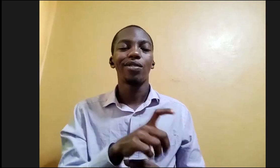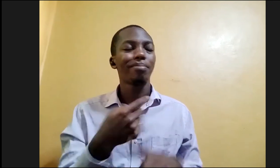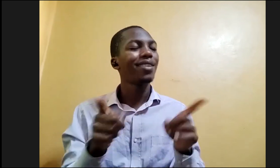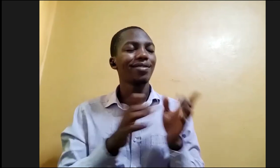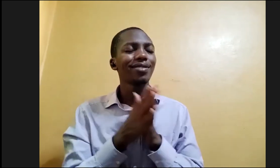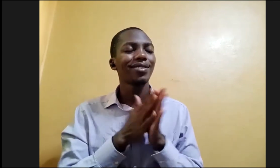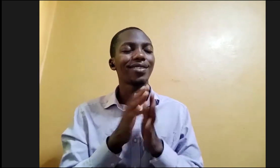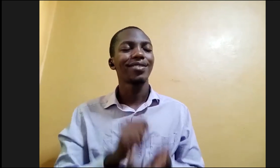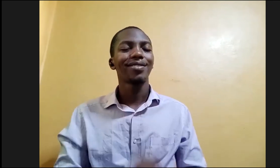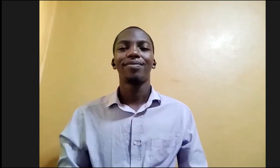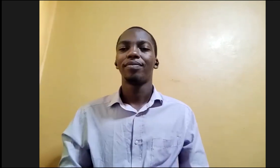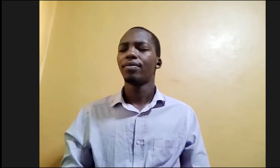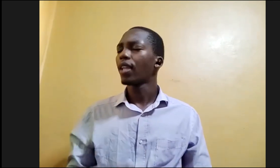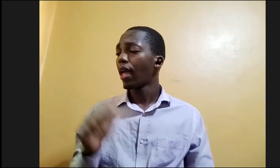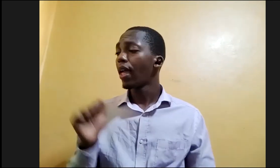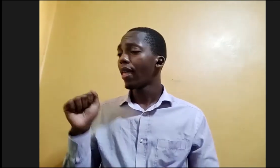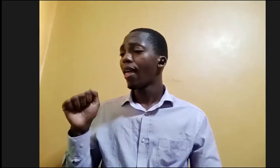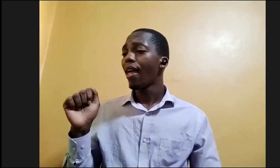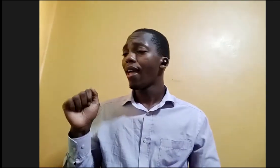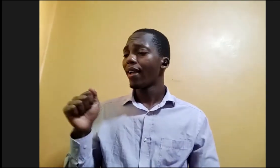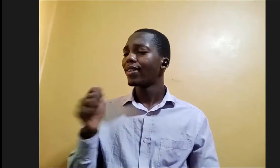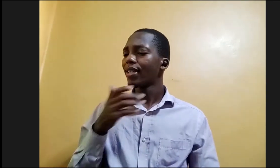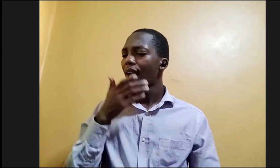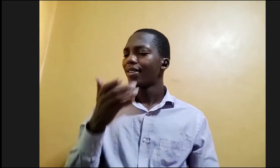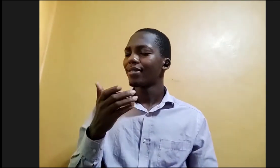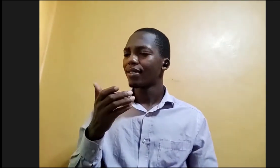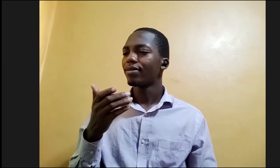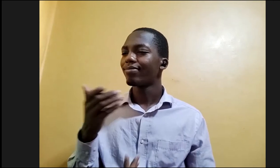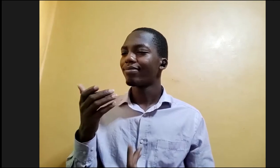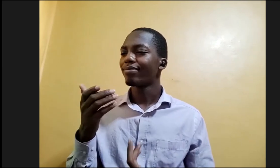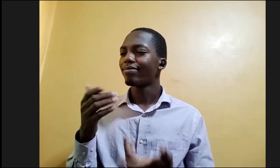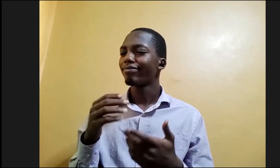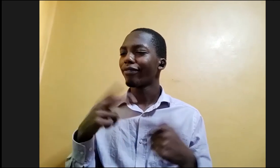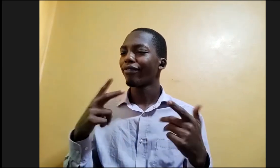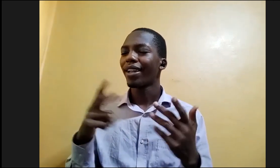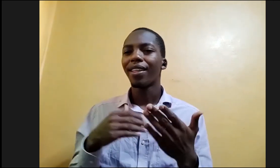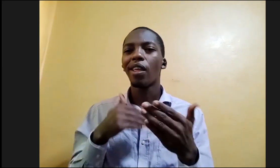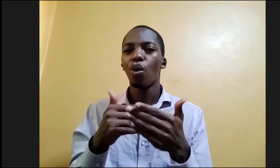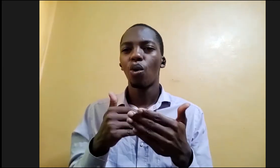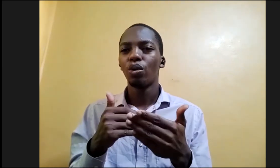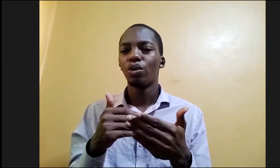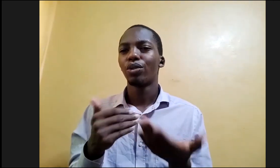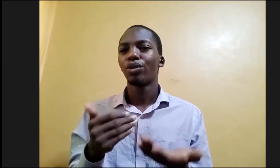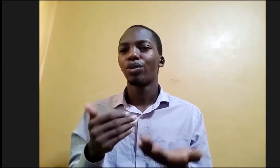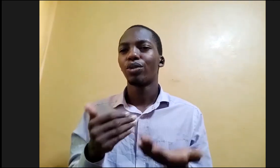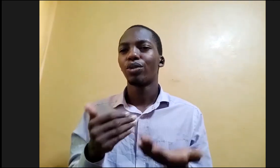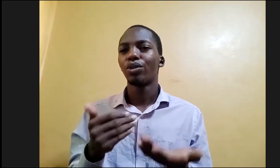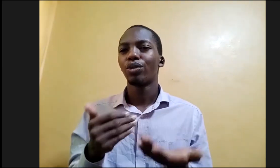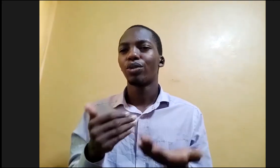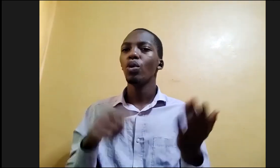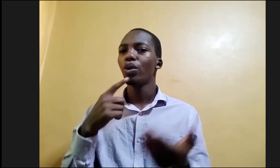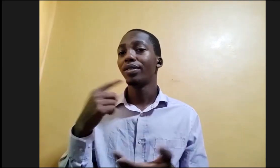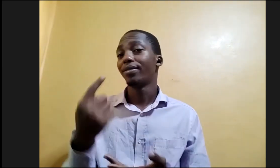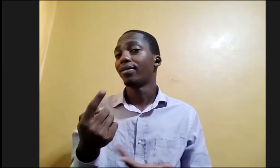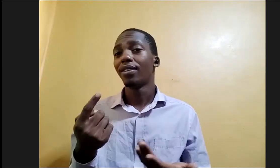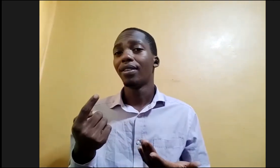Thank you. Yeah, this is also a question that is very close to the topic that Fairtrade works